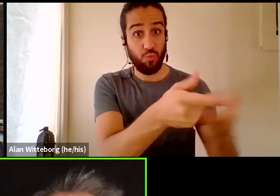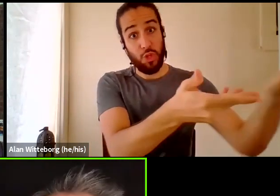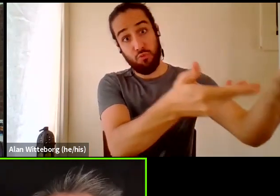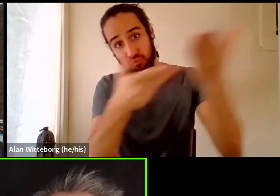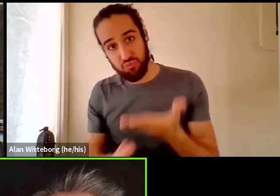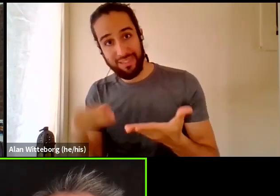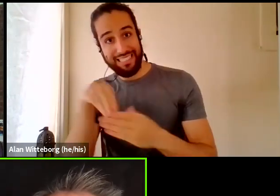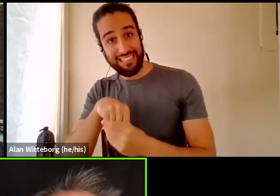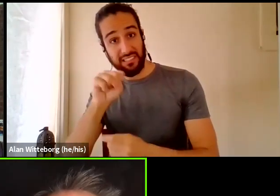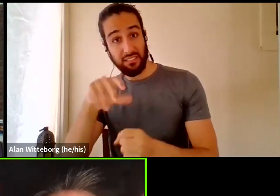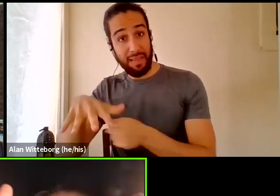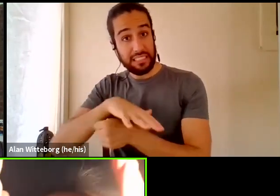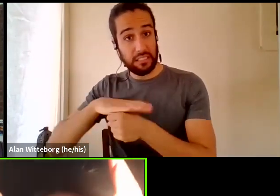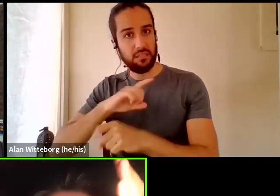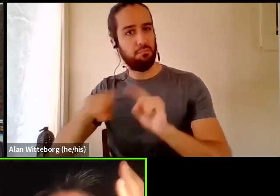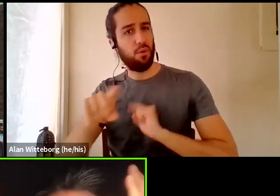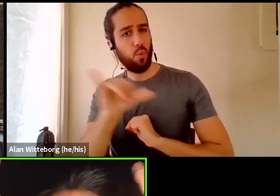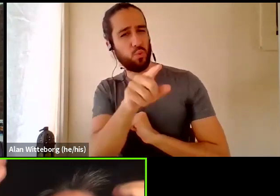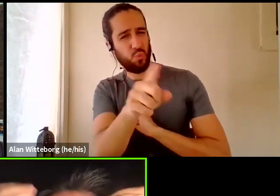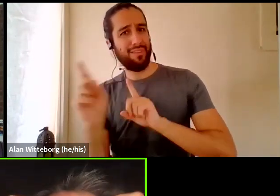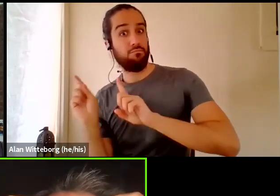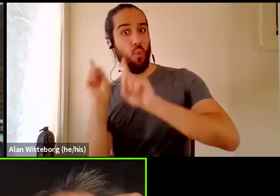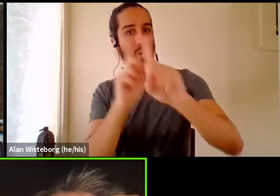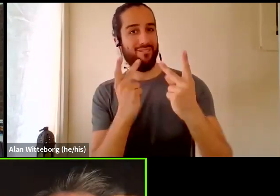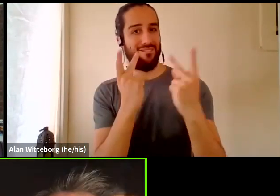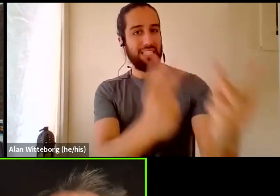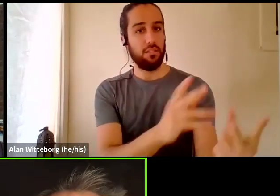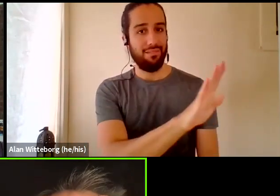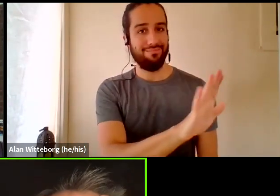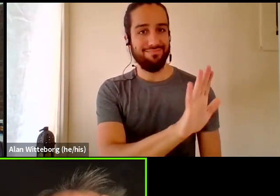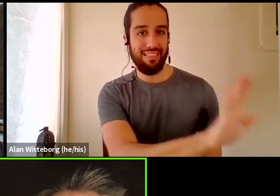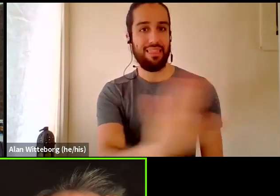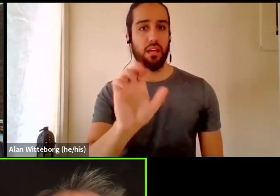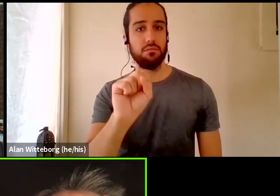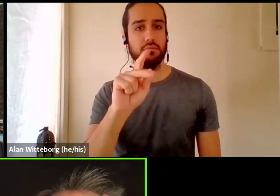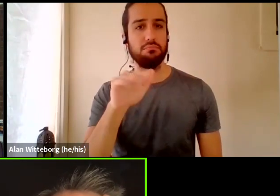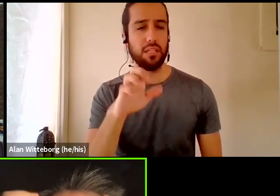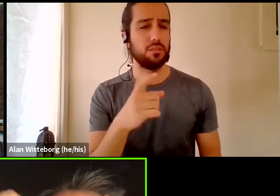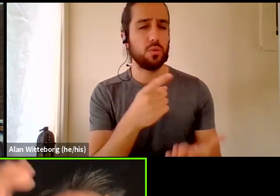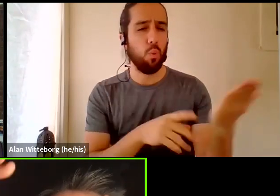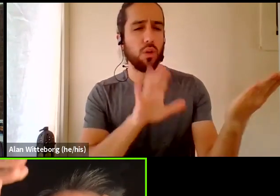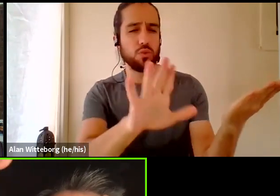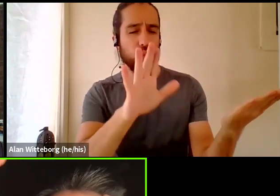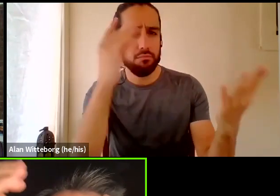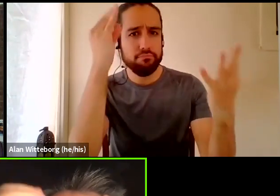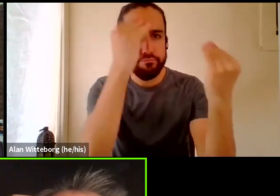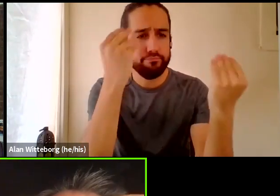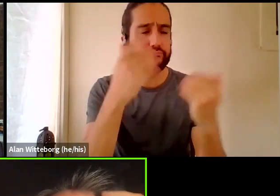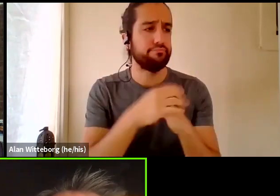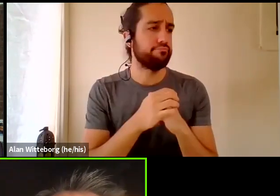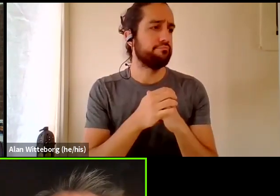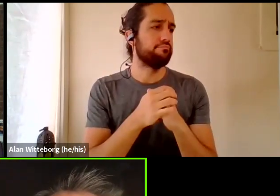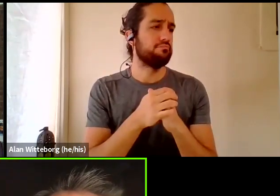go visit their spaces a lot. Is what are you thinking about the notion of what's happening right now with the loss, the sense